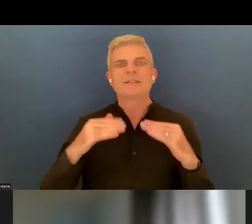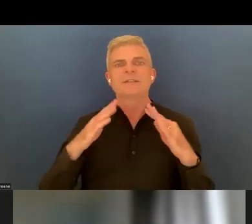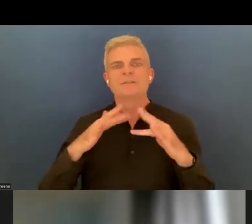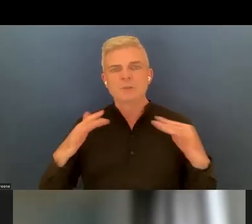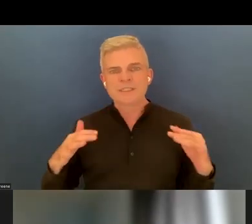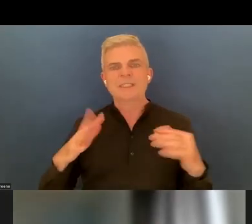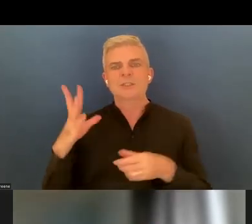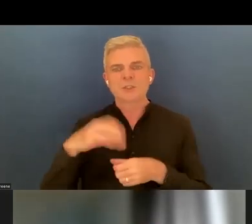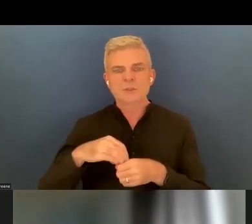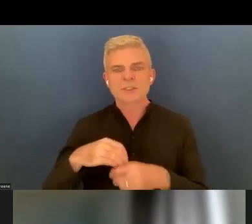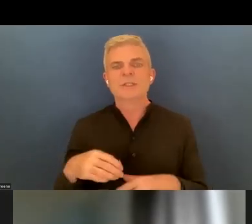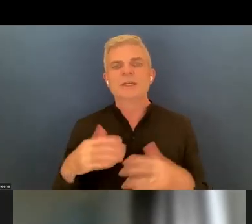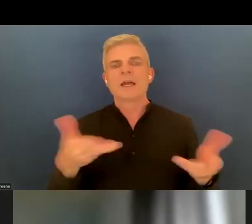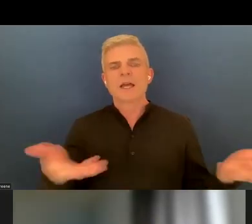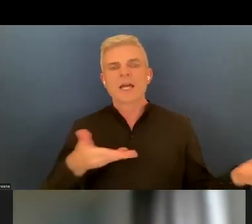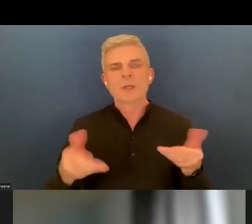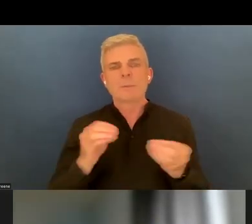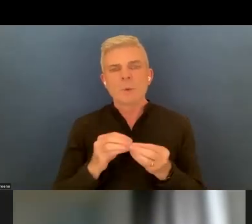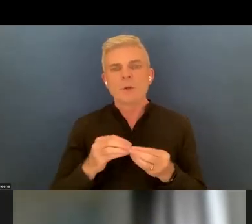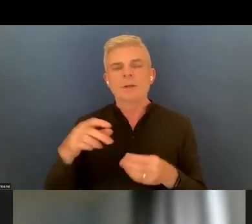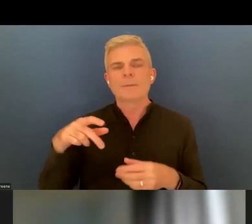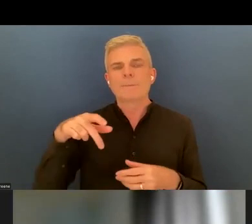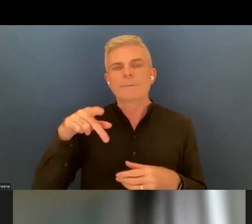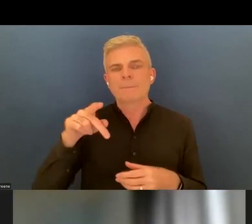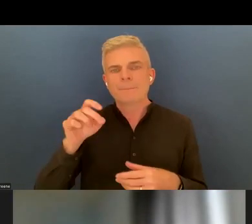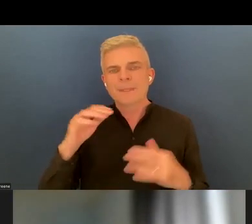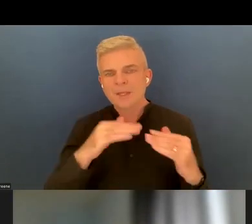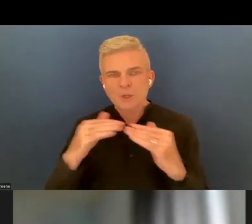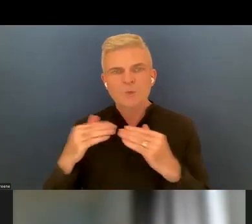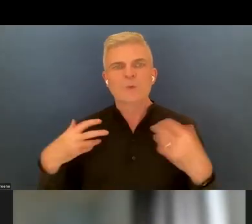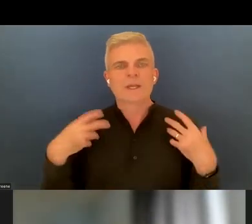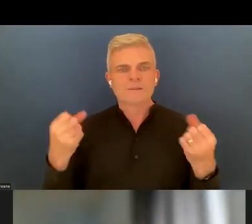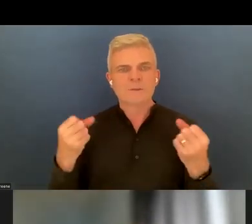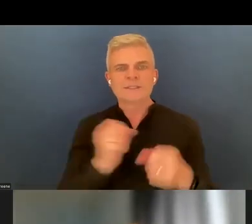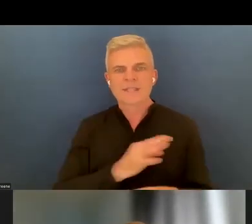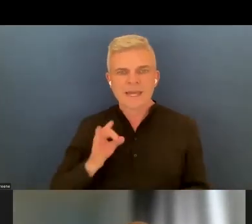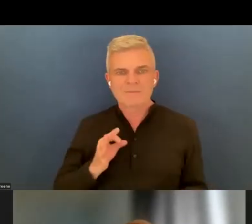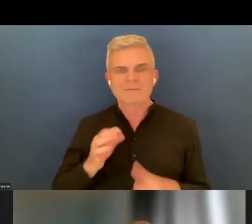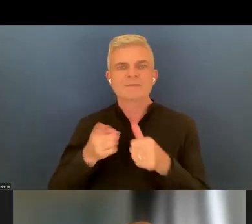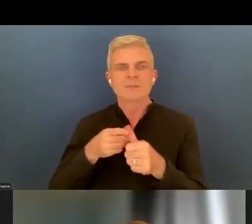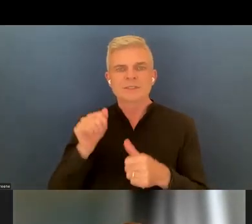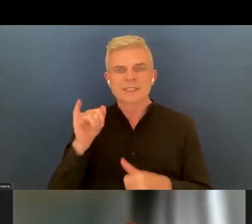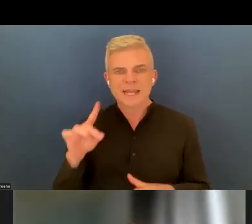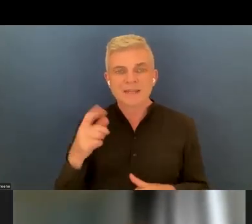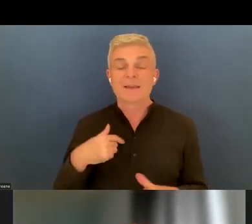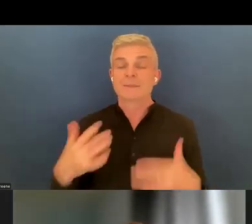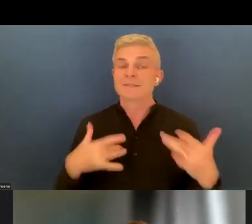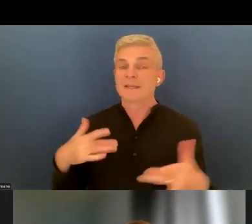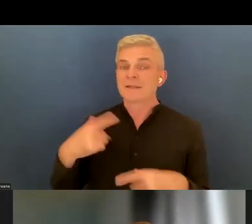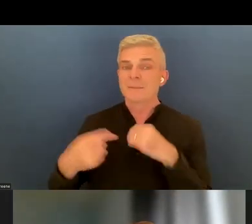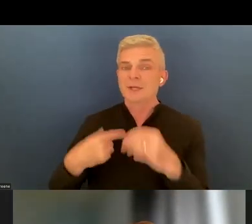hiring more peer recovery staff, mental health first aid, things like that. I'm super excited about the geo routing because I know that